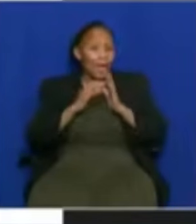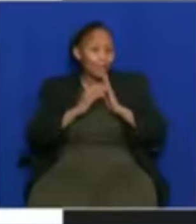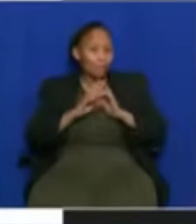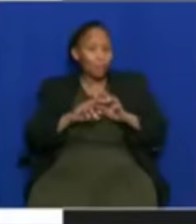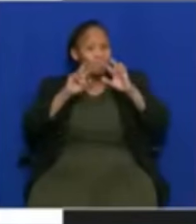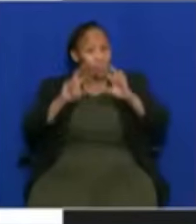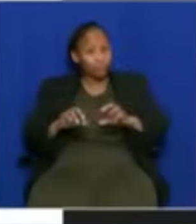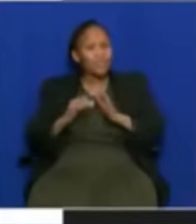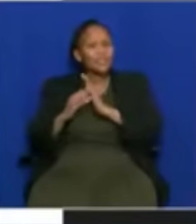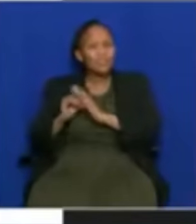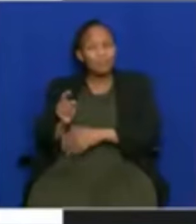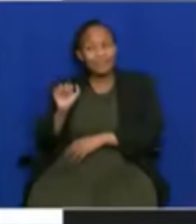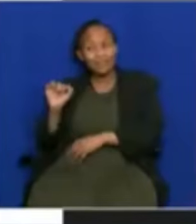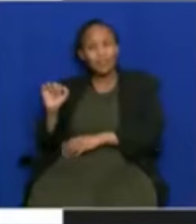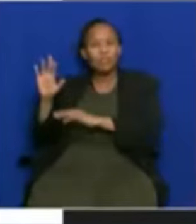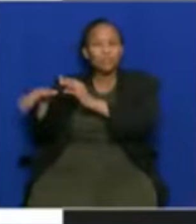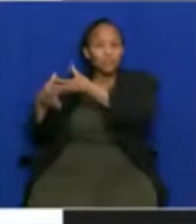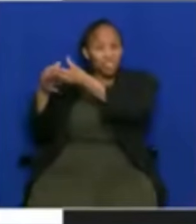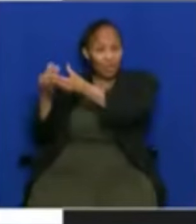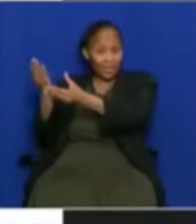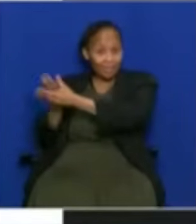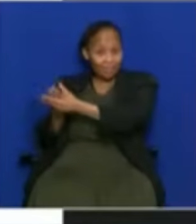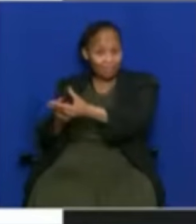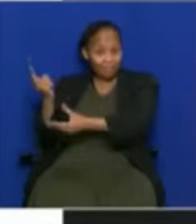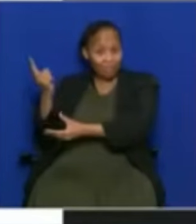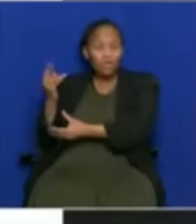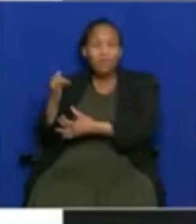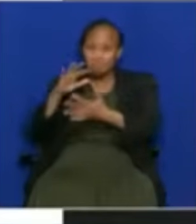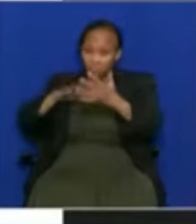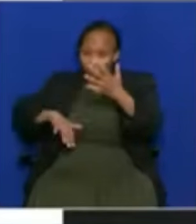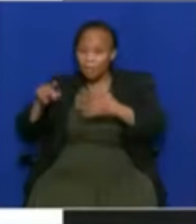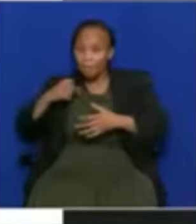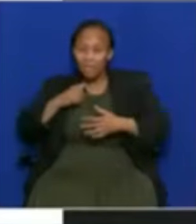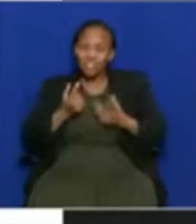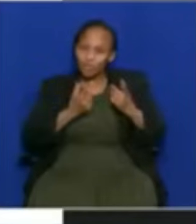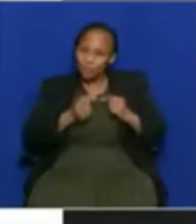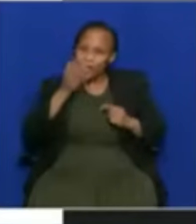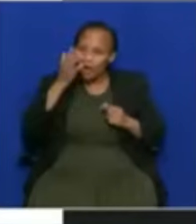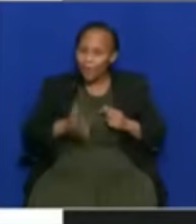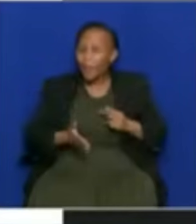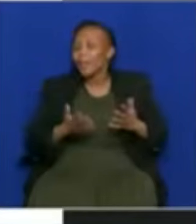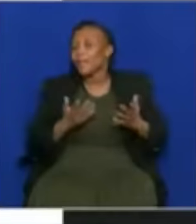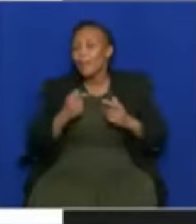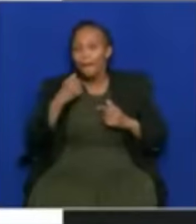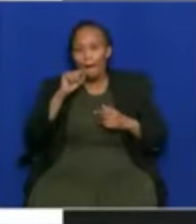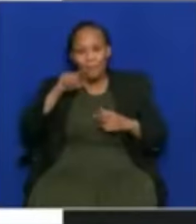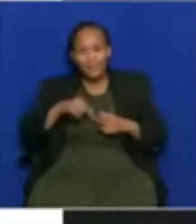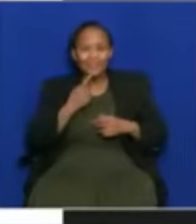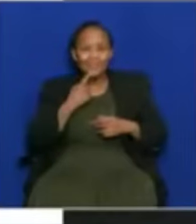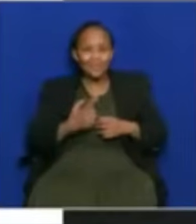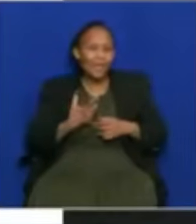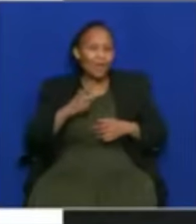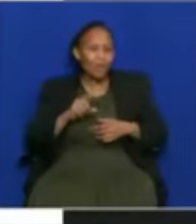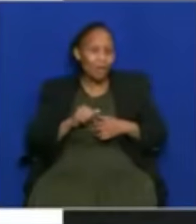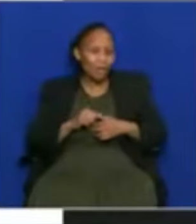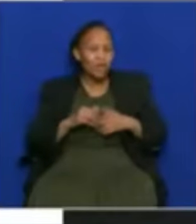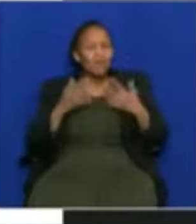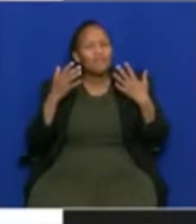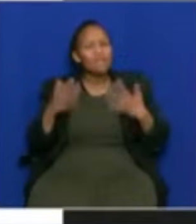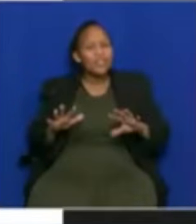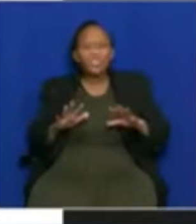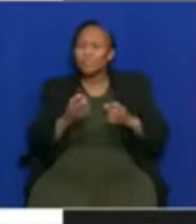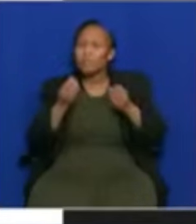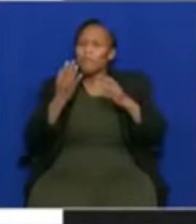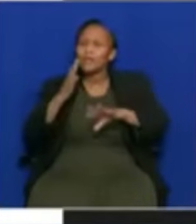have before you, I will do it. There is, I must say, I'm being called to answer quite a few times on something